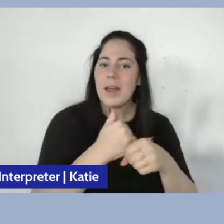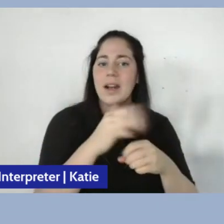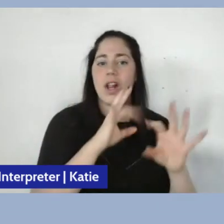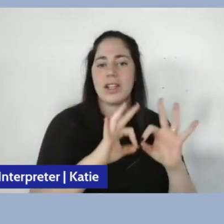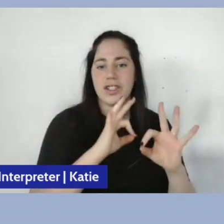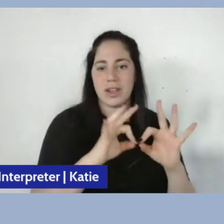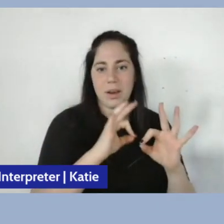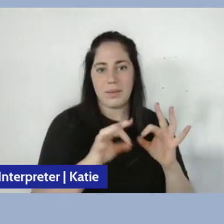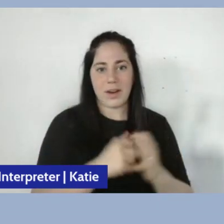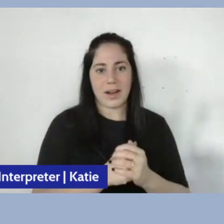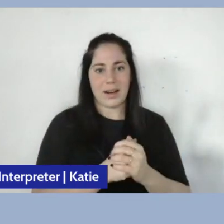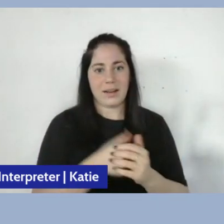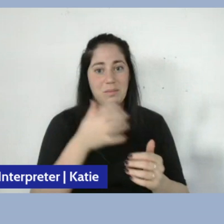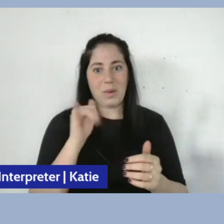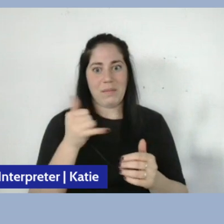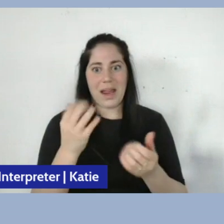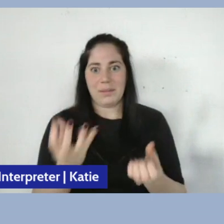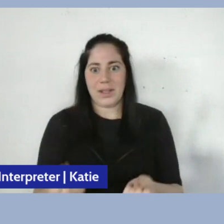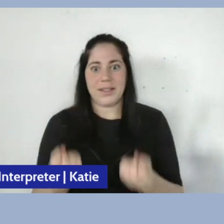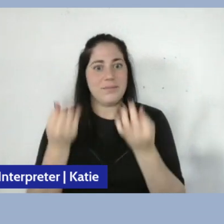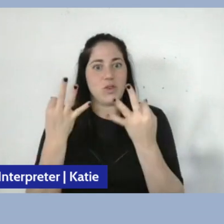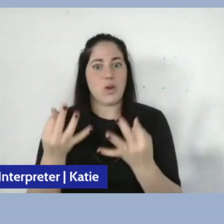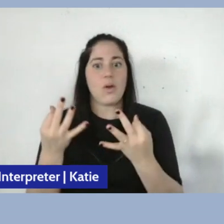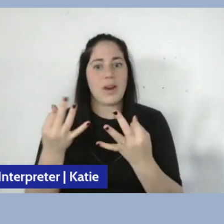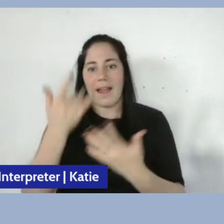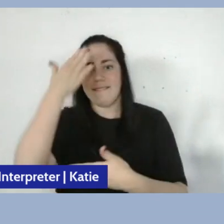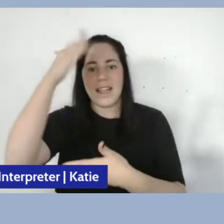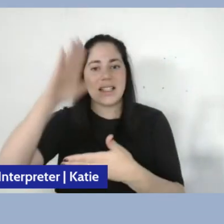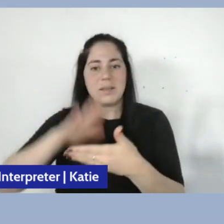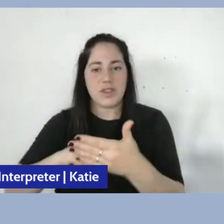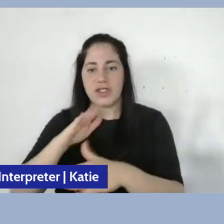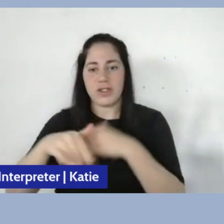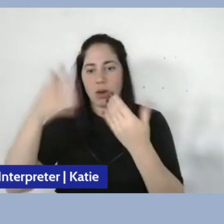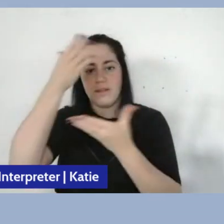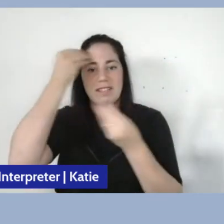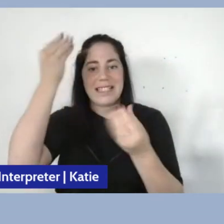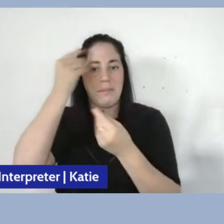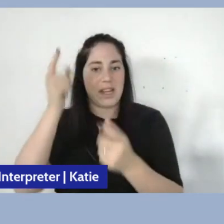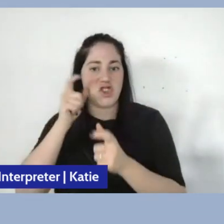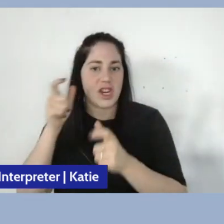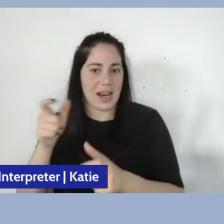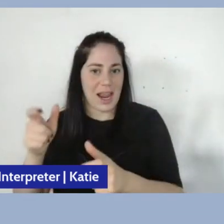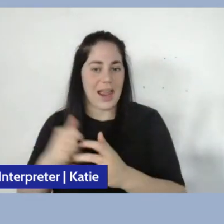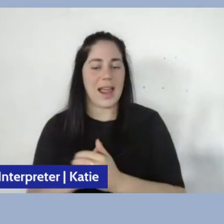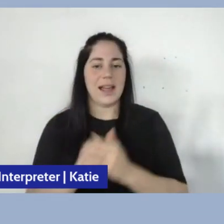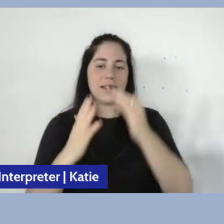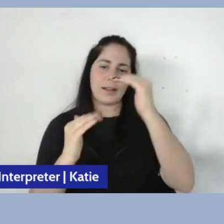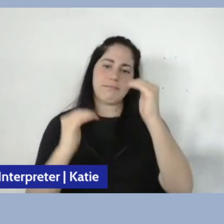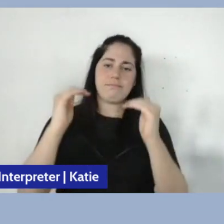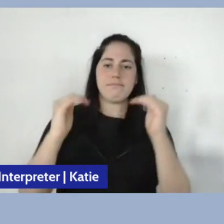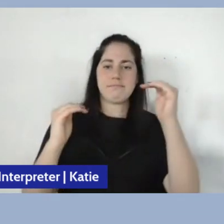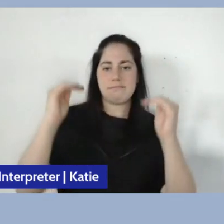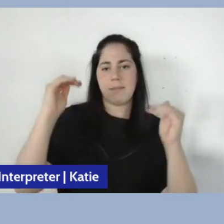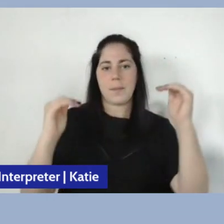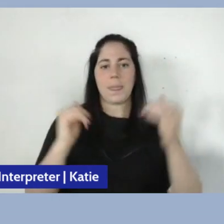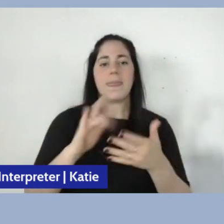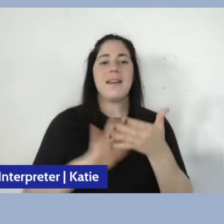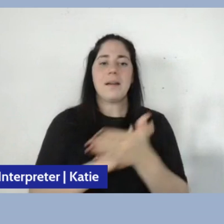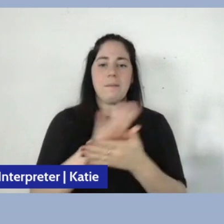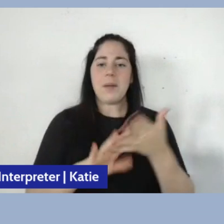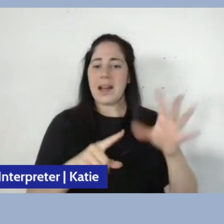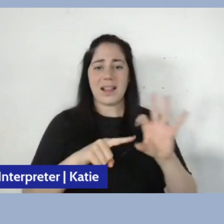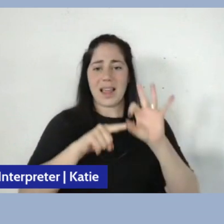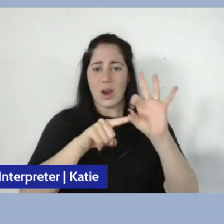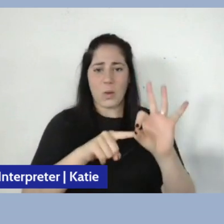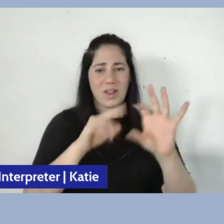lack specific experience with cognitive assessments or dementia care. This disparity can lead to inconsistent quality